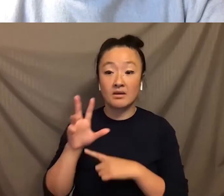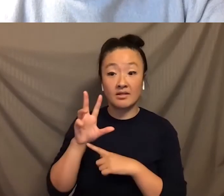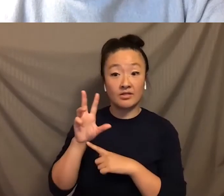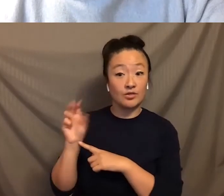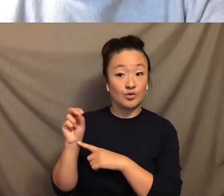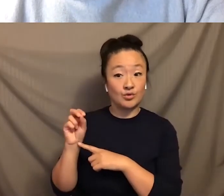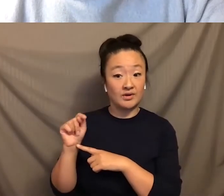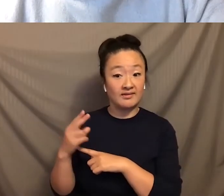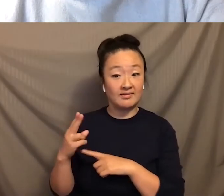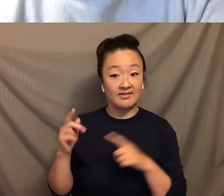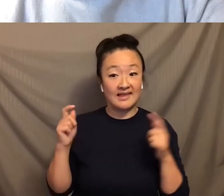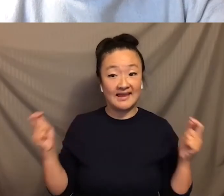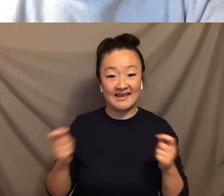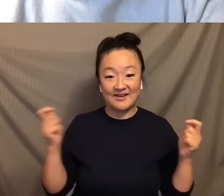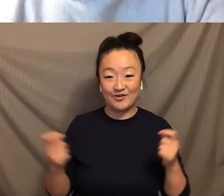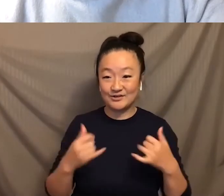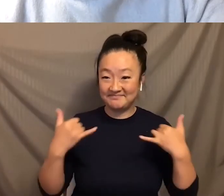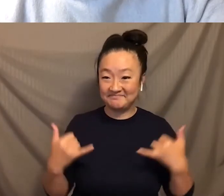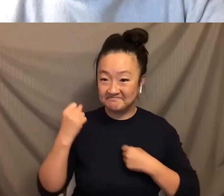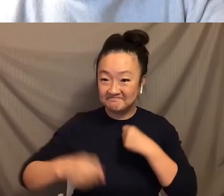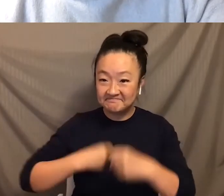is this year, I've